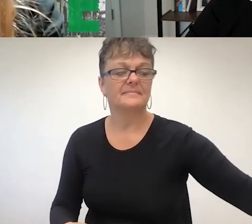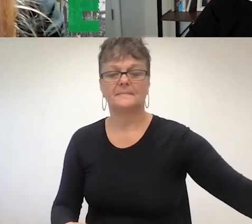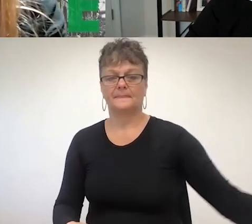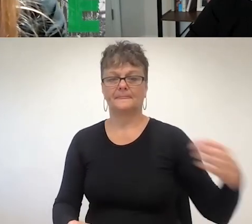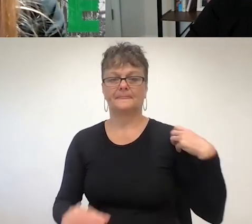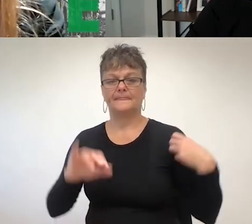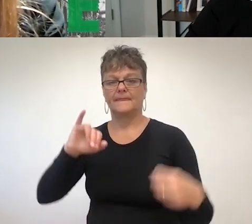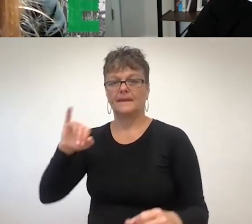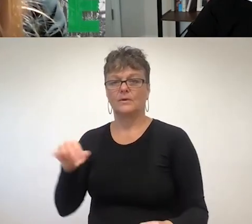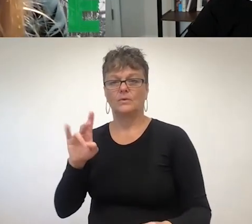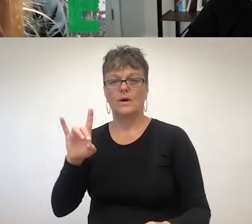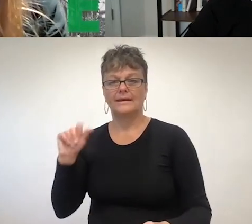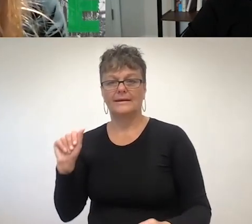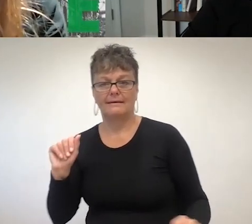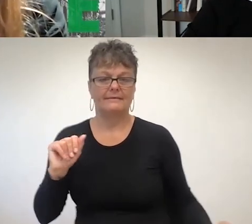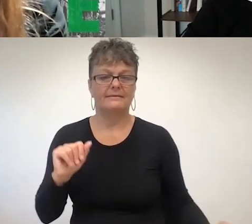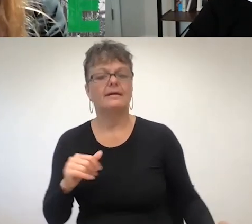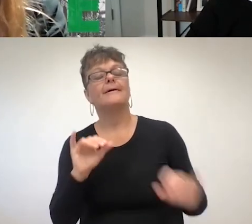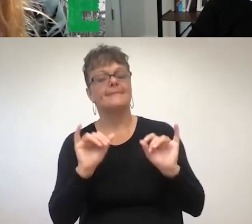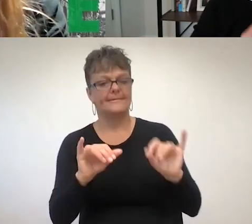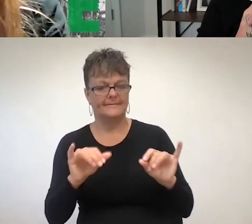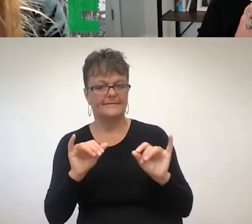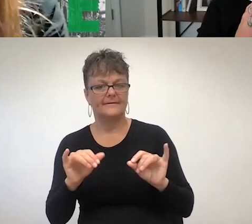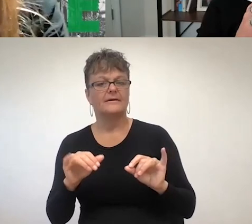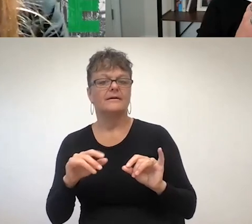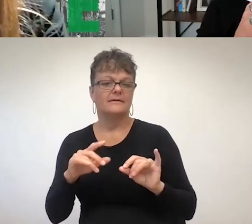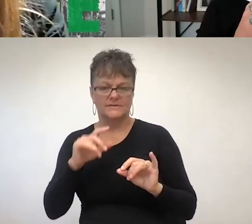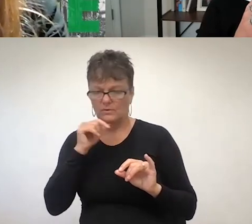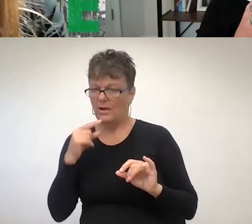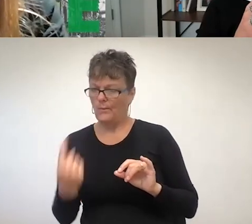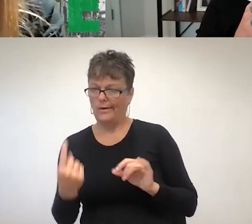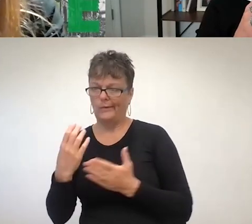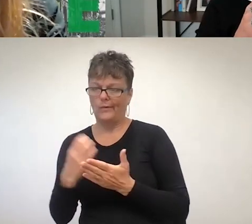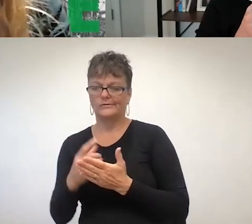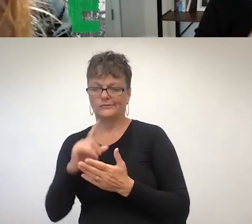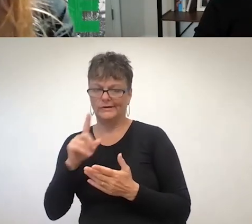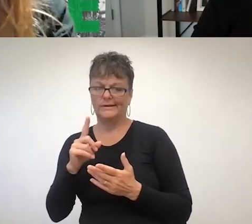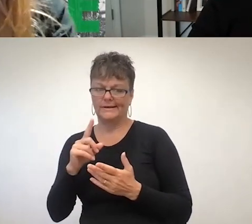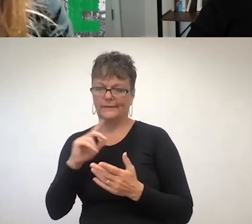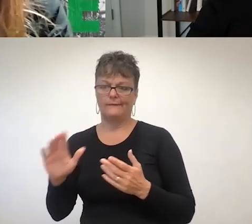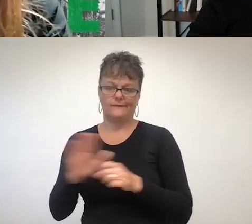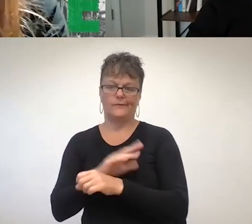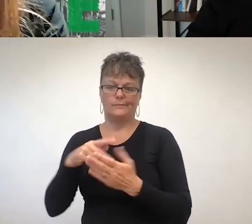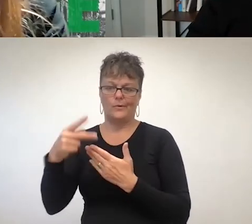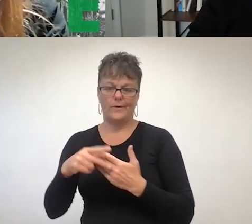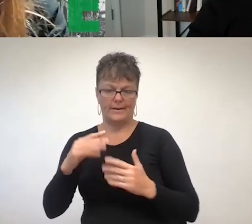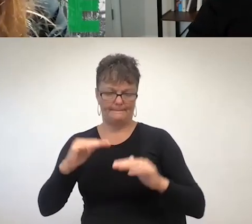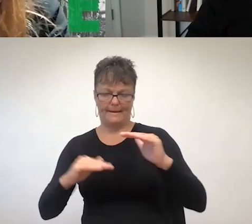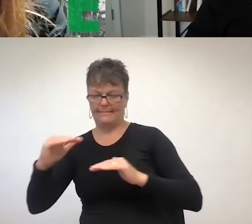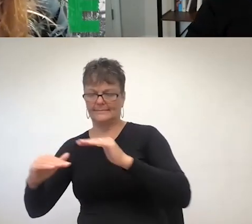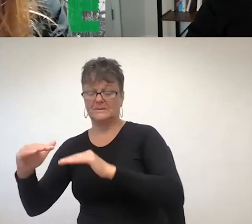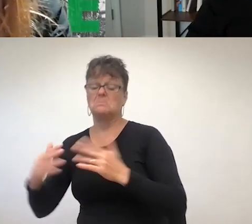We need to strike a balance between the number of assessments across the program and not just in one course, perhaps more formative assessments and opportunities to build more